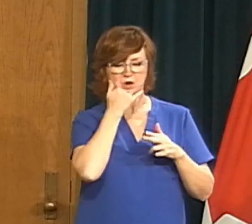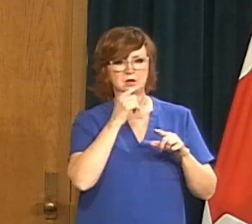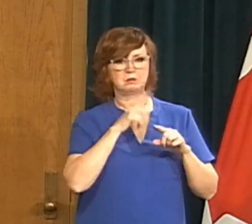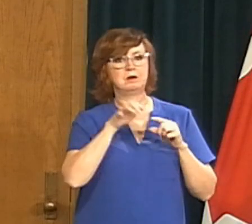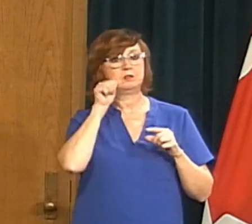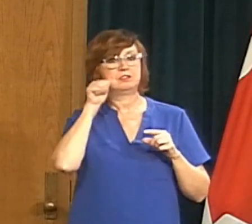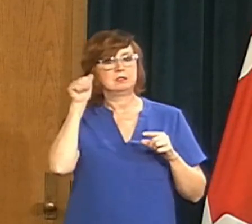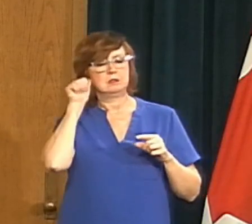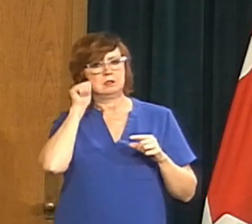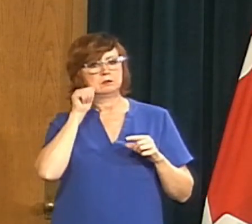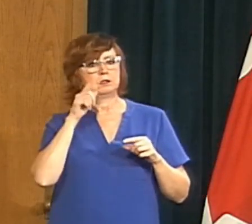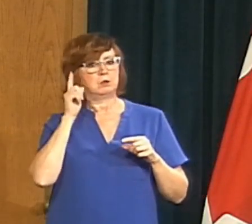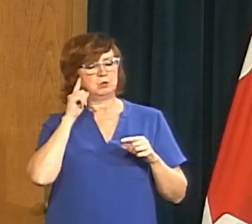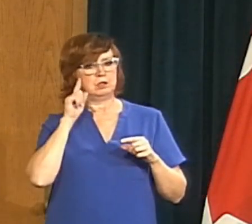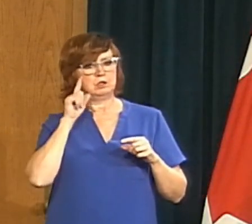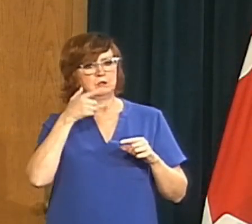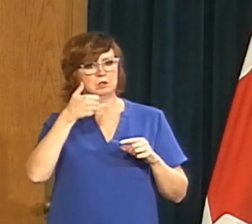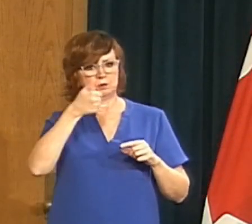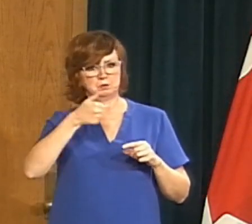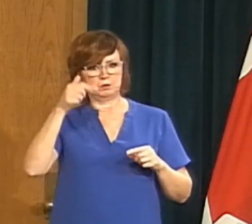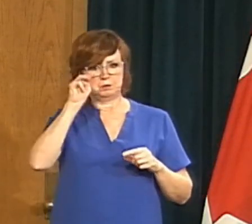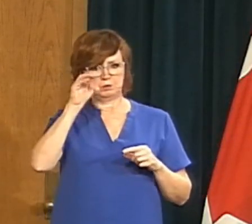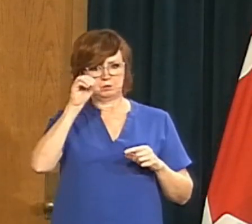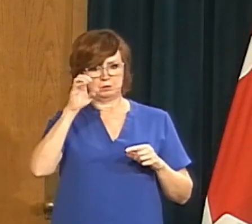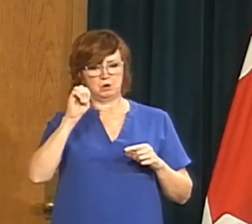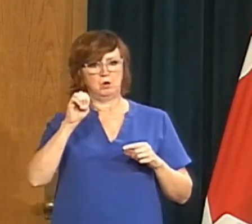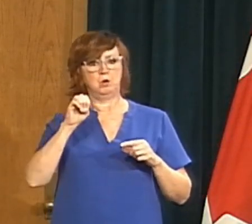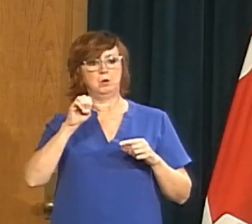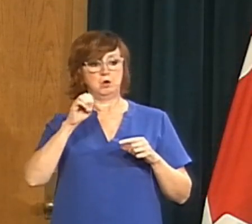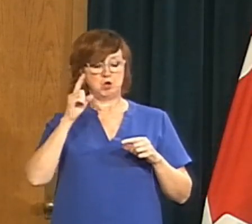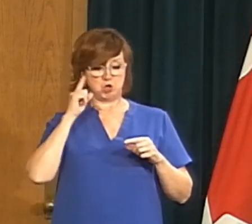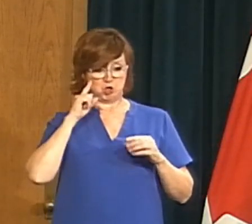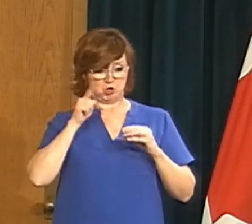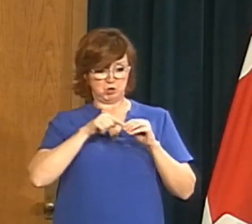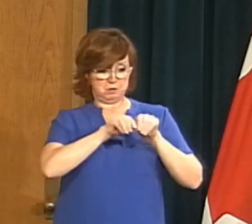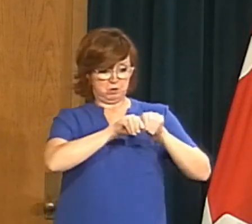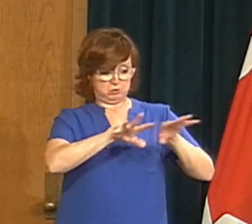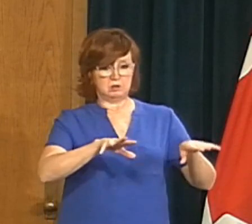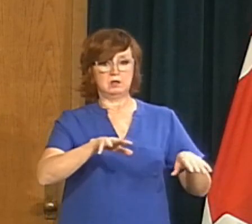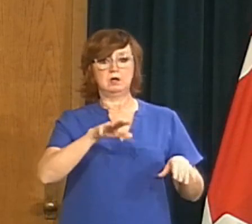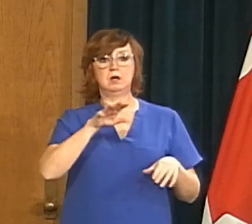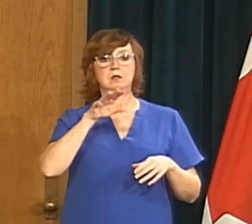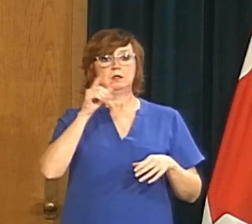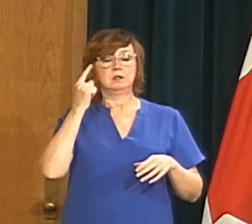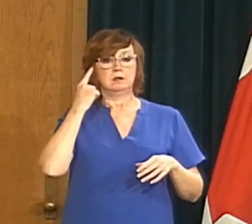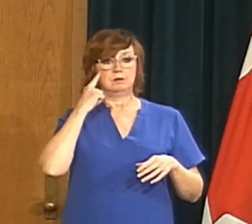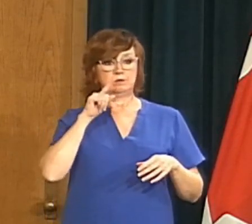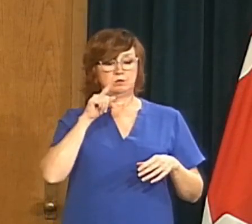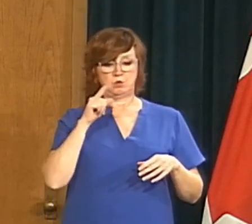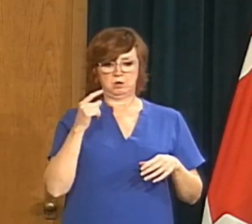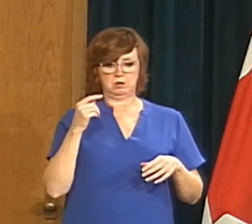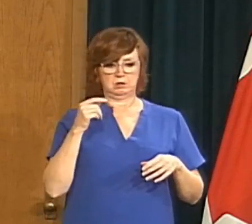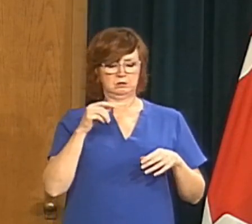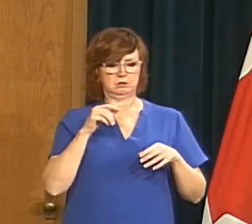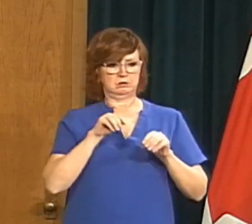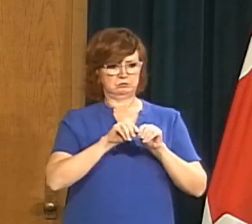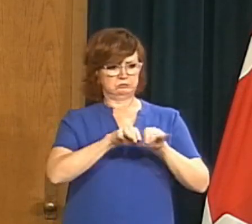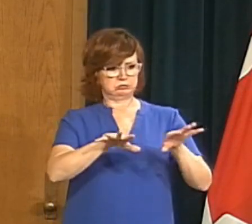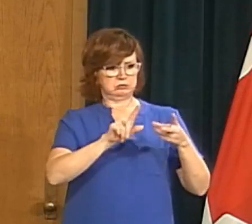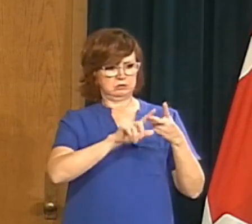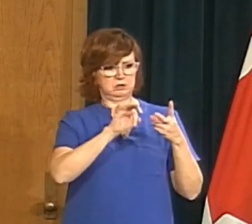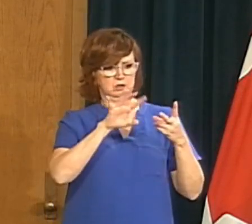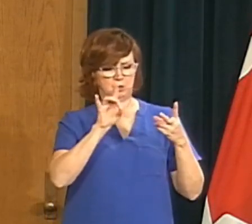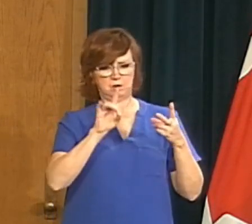Yesterday, we heard that the Premier found out about the outbreak on Wednesday, and yet Dr. Nasungu said the Health Ministry was